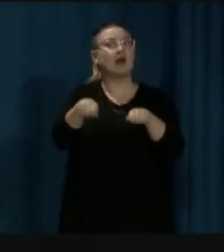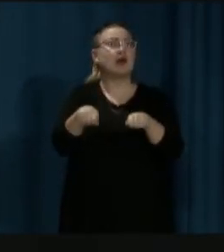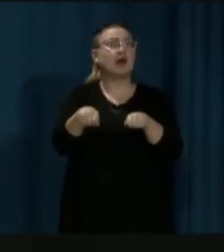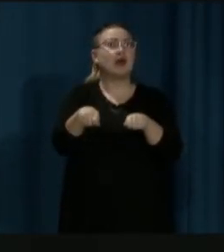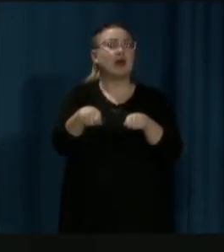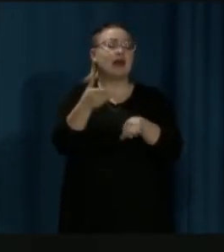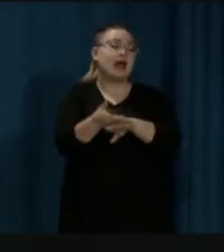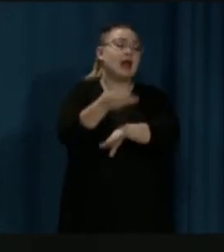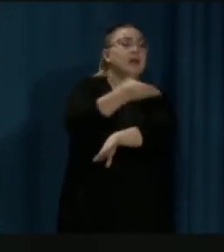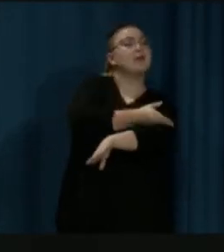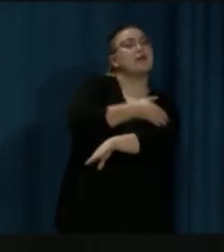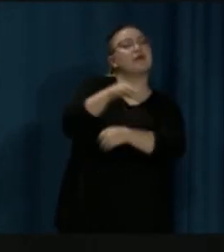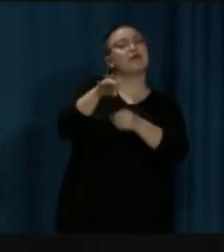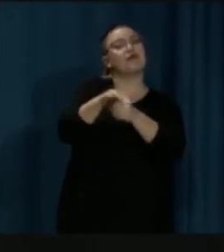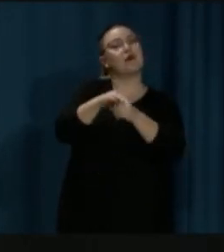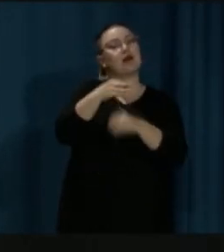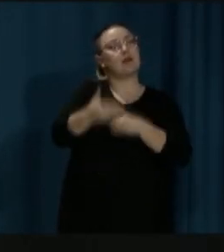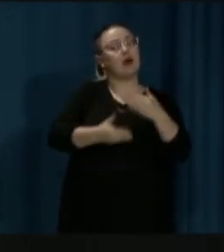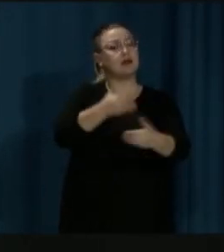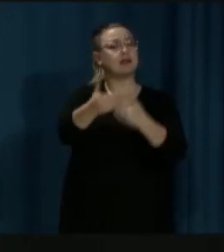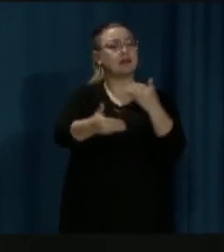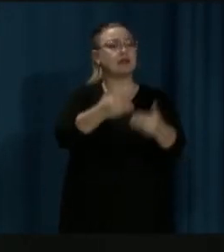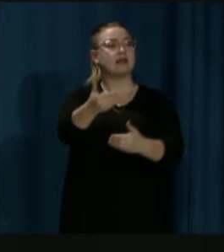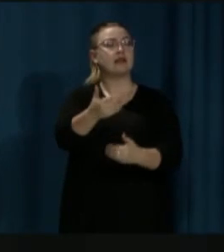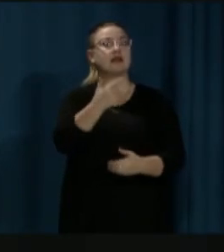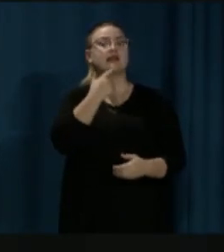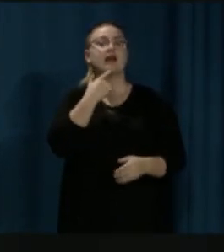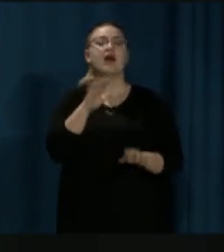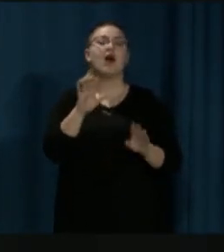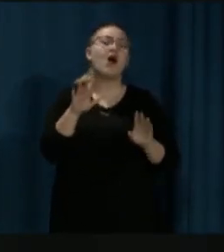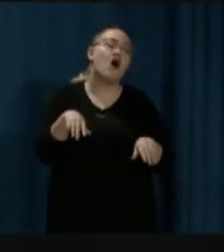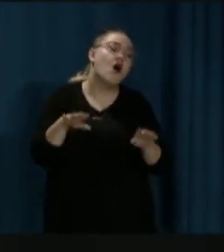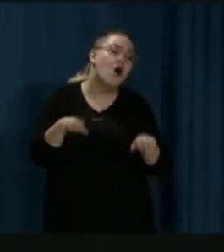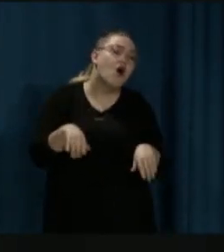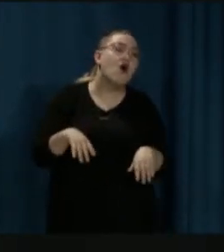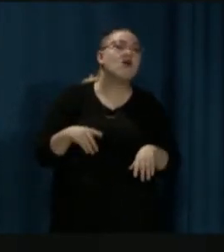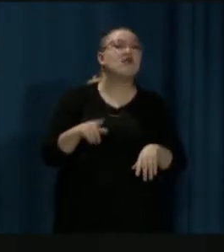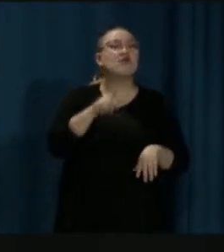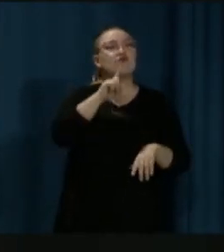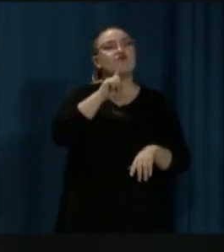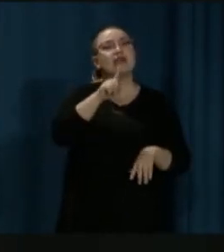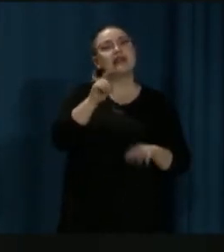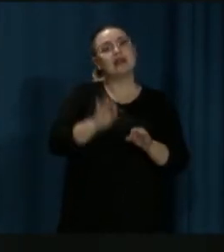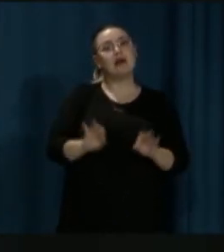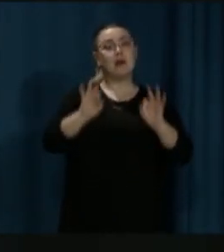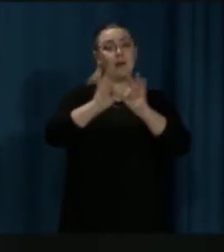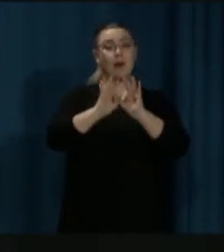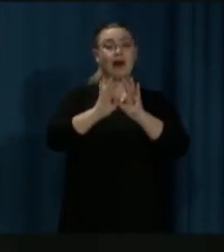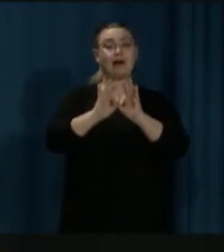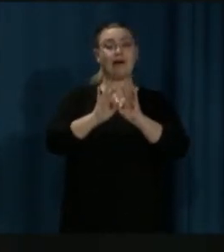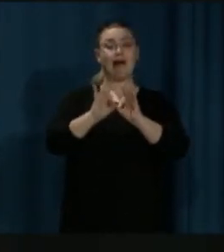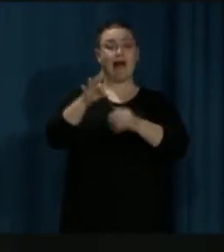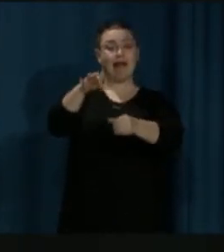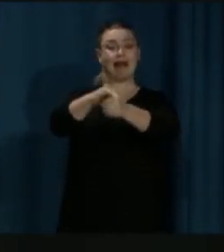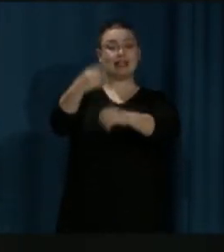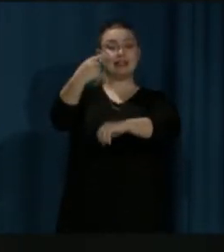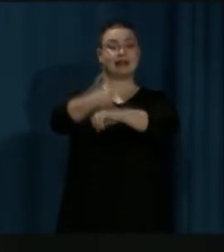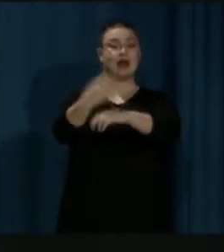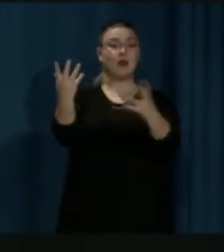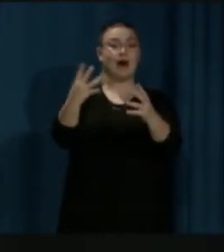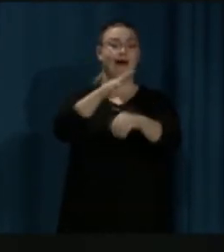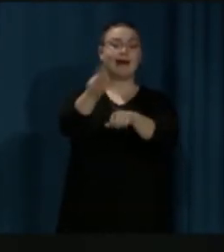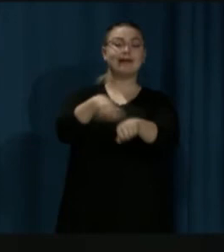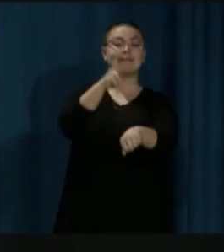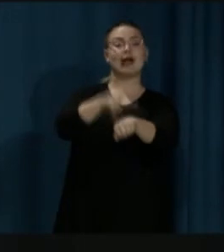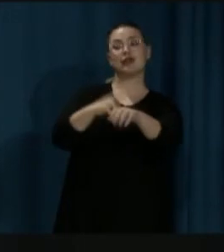think differently about this process? I mean, sometimes we hear people say, oh, we ought to make Election Day a national holiday, and that would solve all the